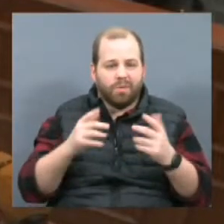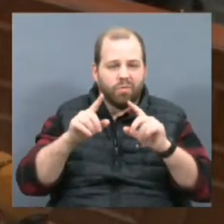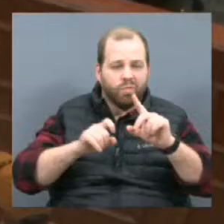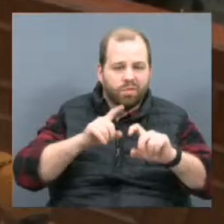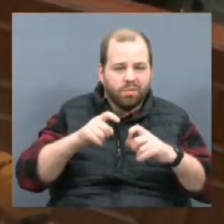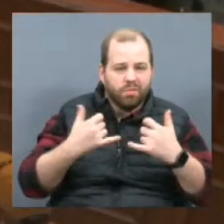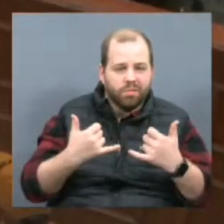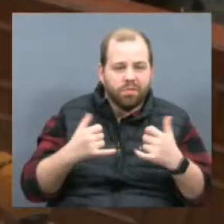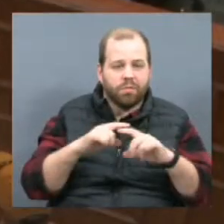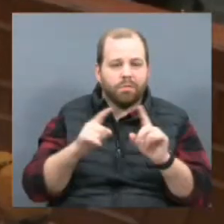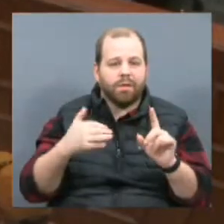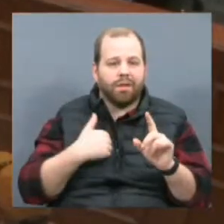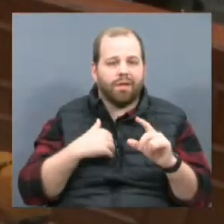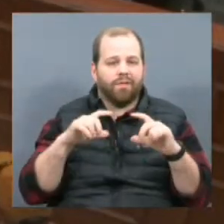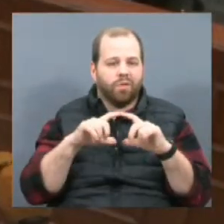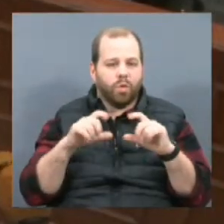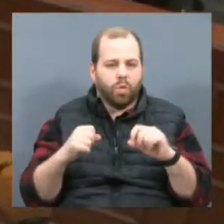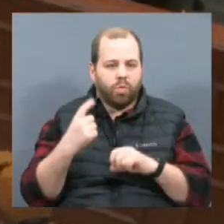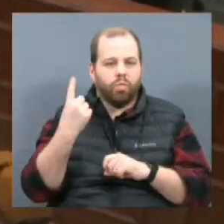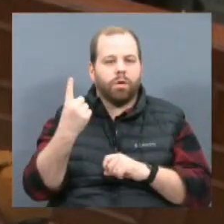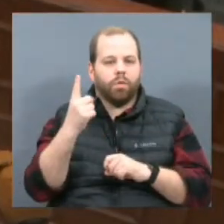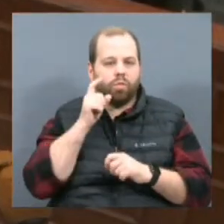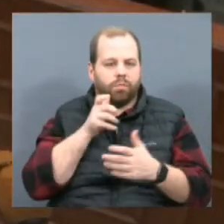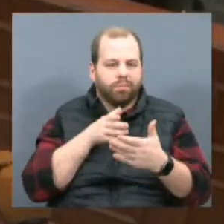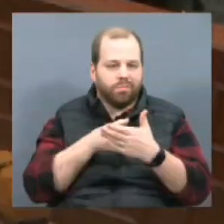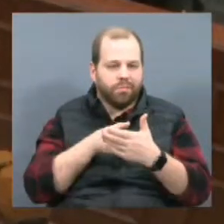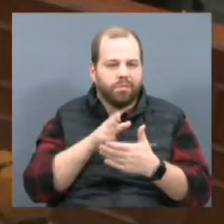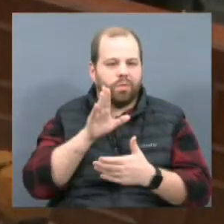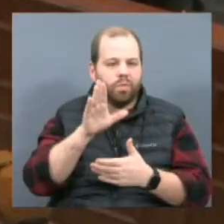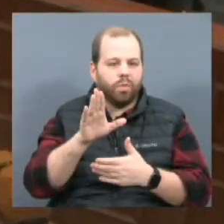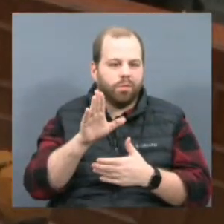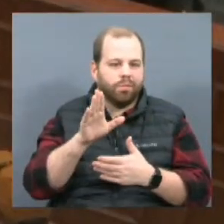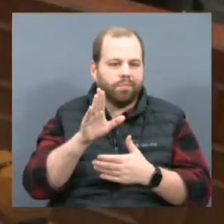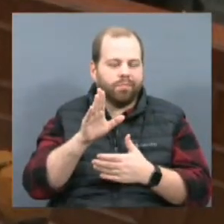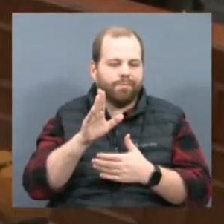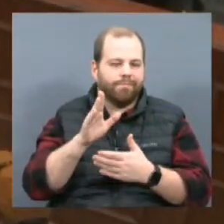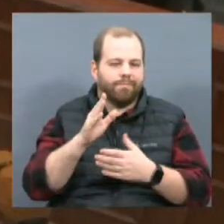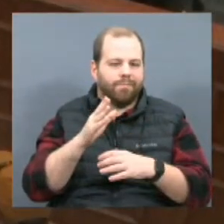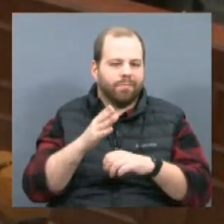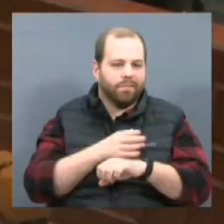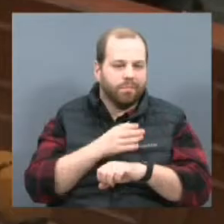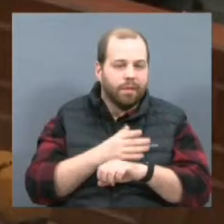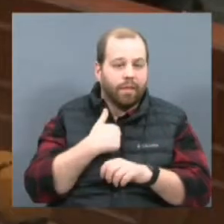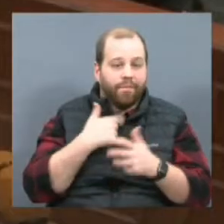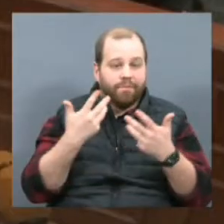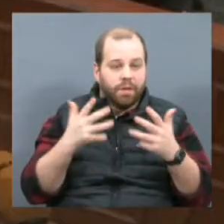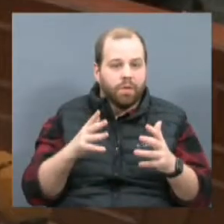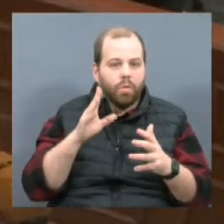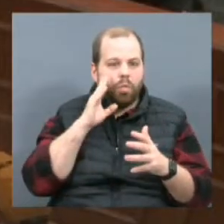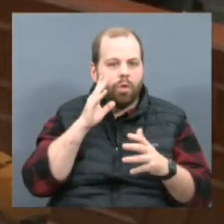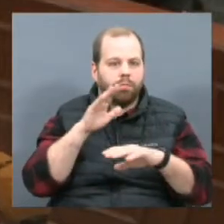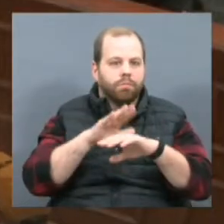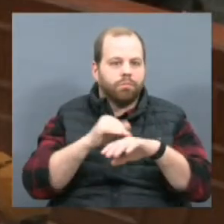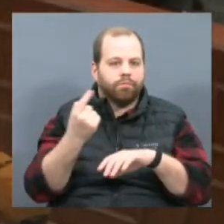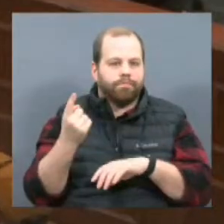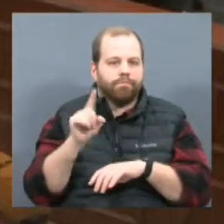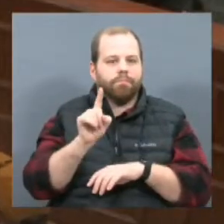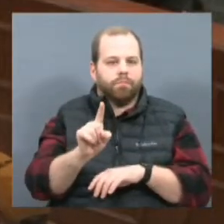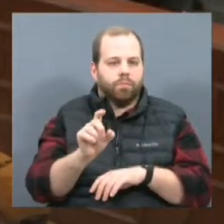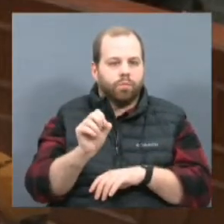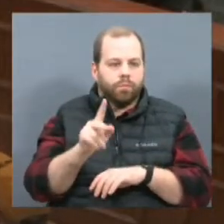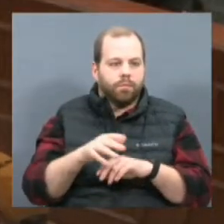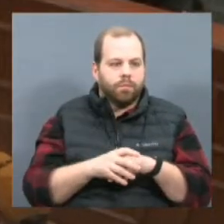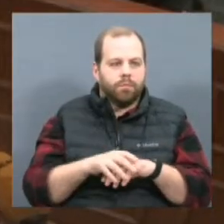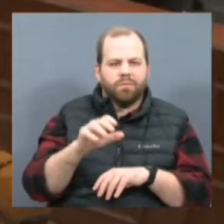But at this time, there is one card in opposition on this, and then afterwards, we will bring you back up afterwards, okay?